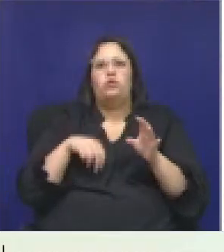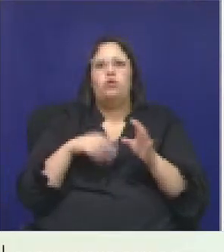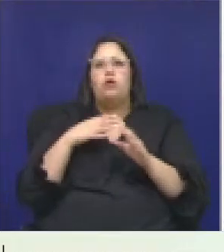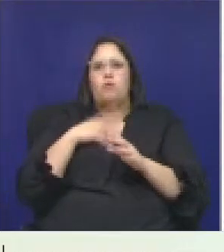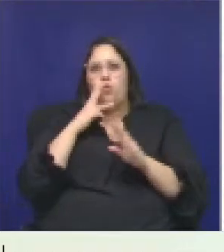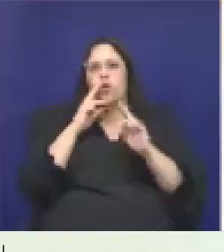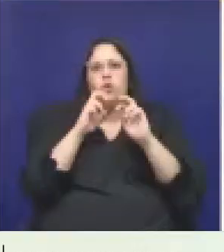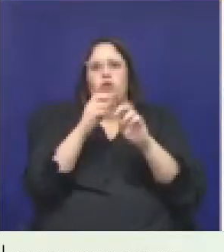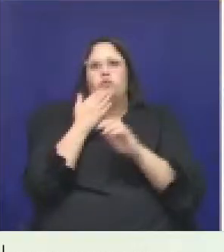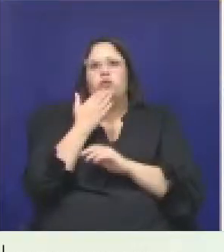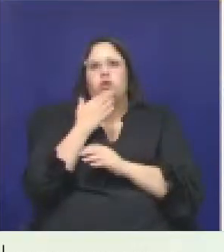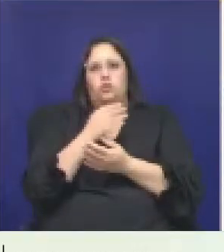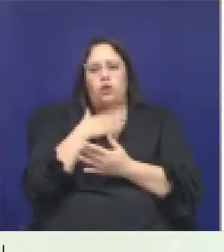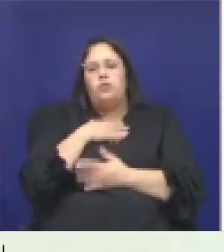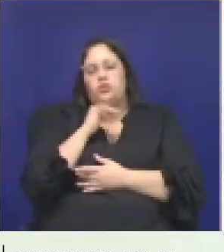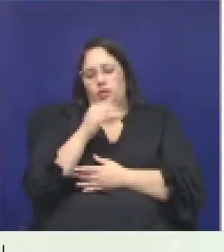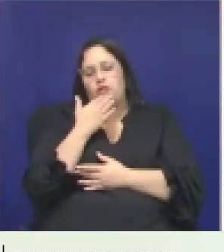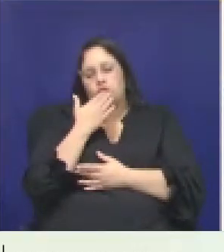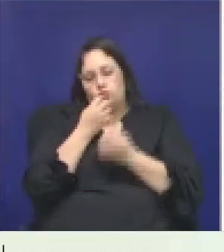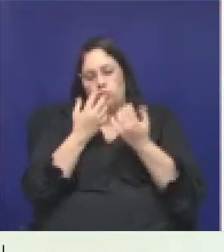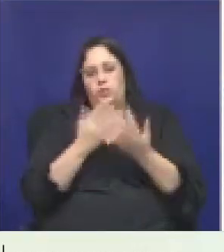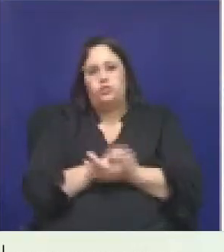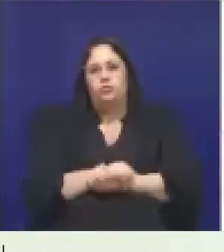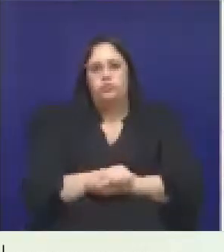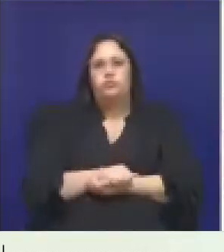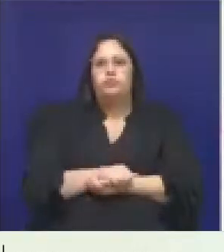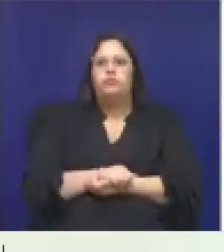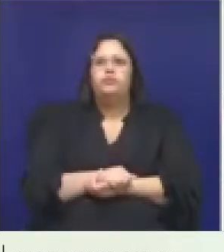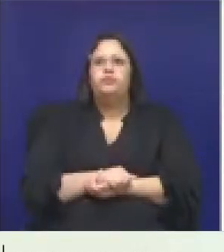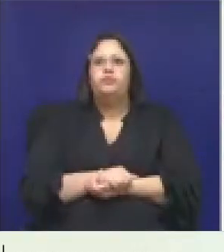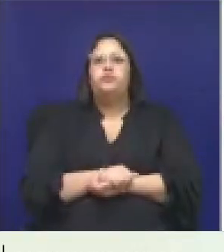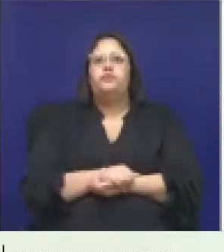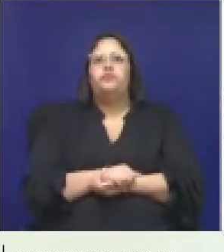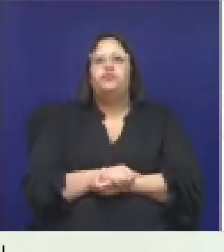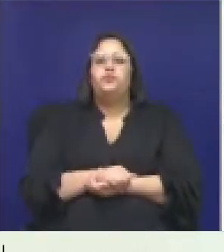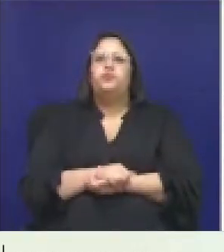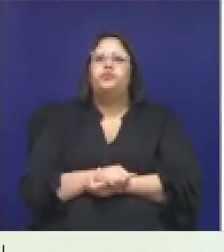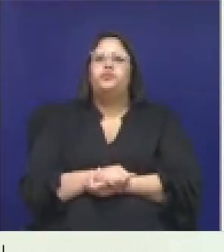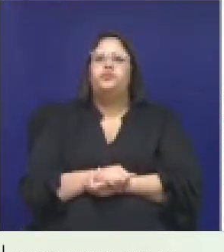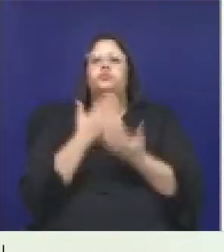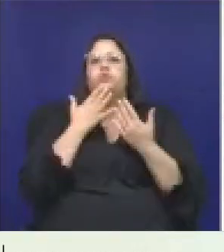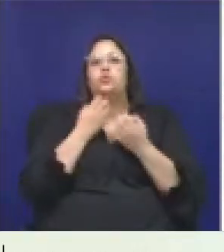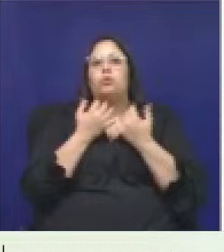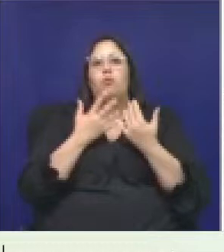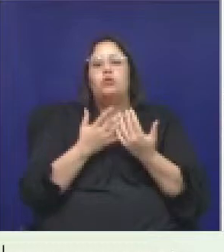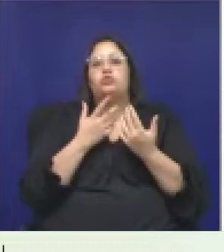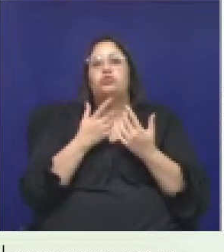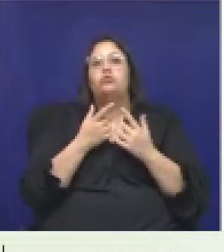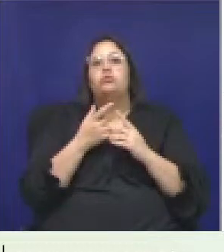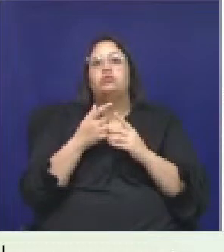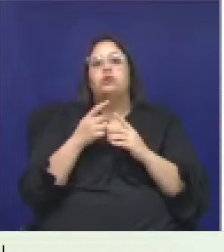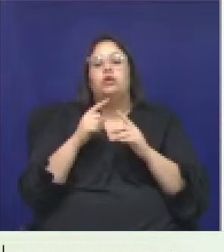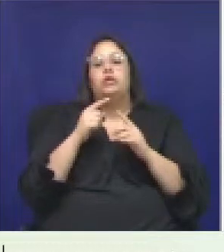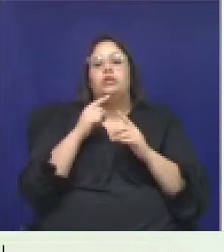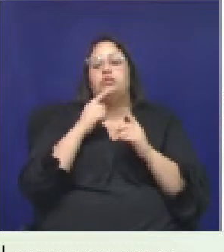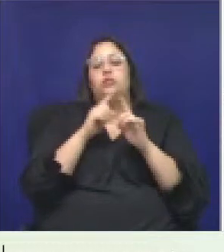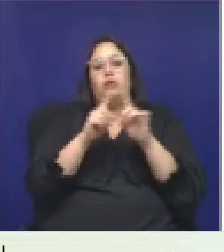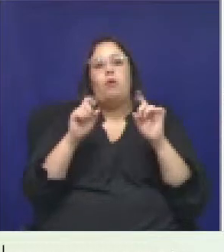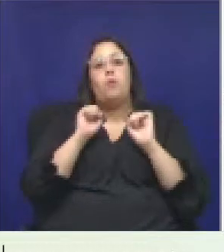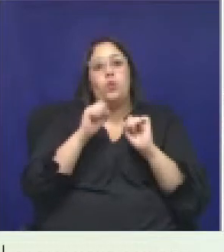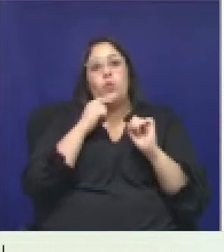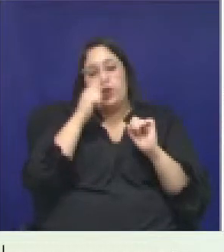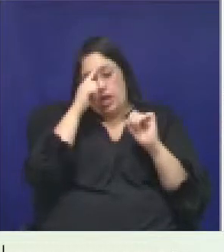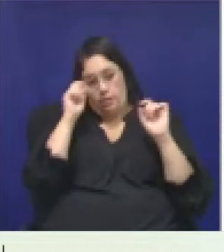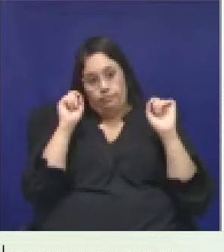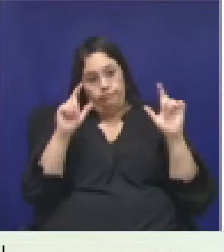much. Look into it. Thank you. Appreciate. Thank you so much. Please continue, Honorable Bergman. Thank you very much. The reputation of this department and the accuracy of